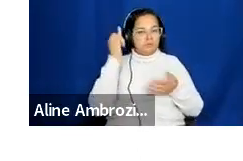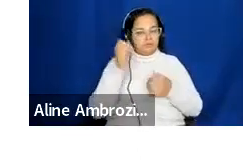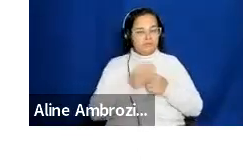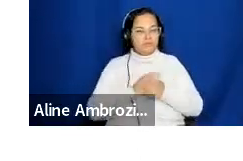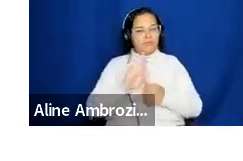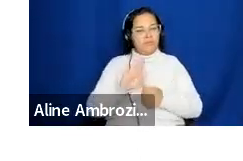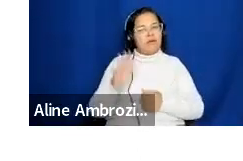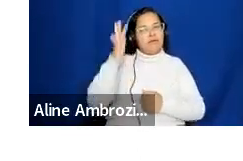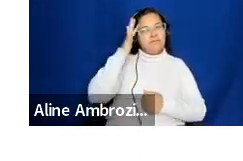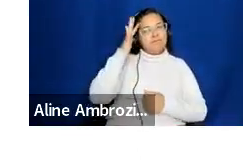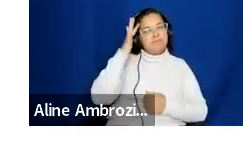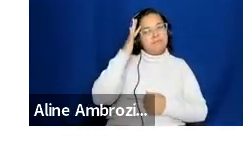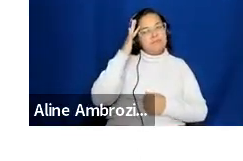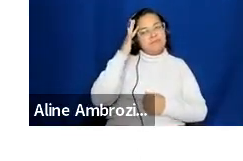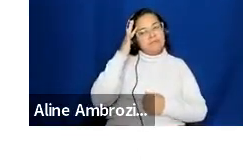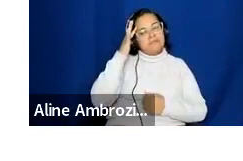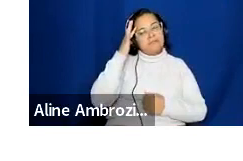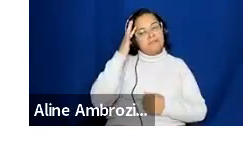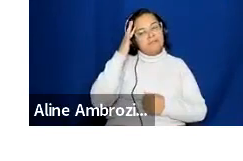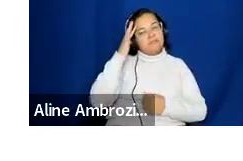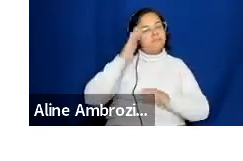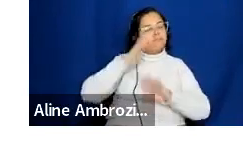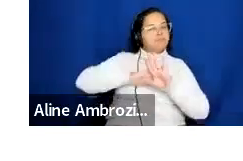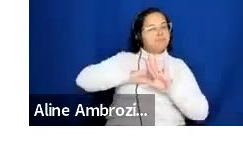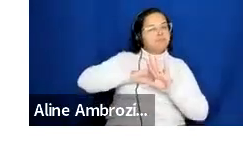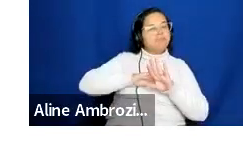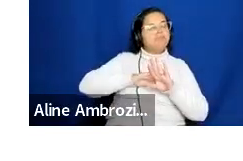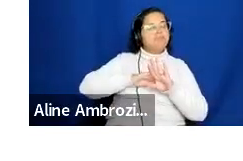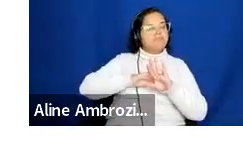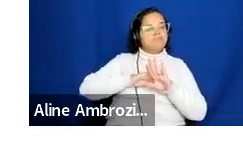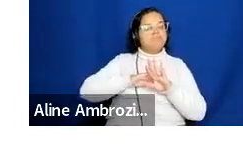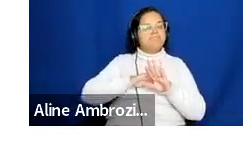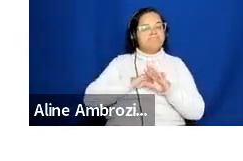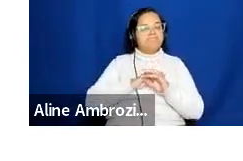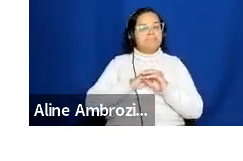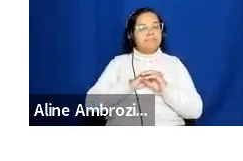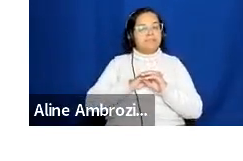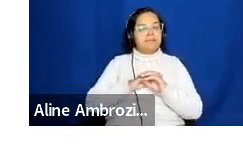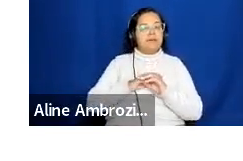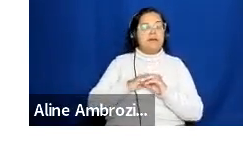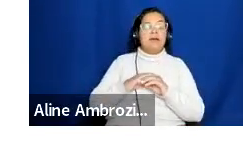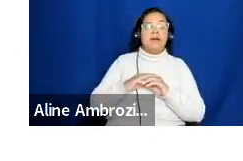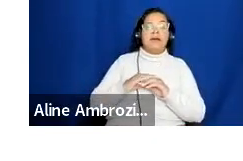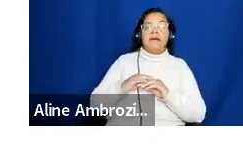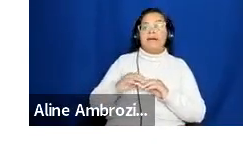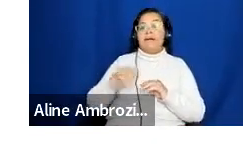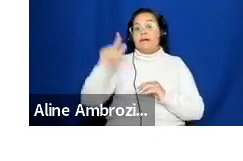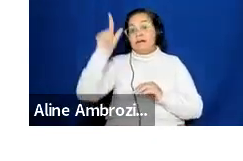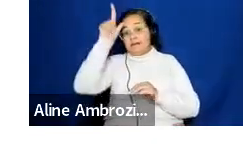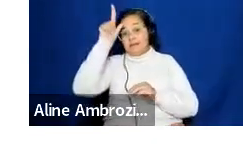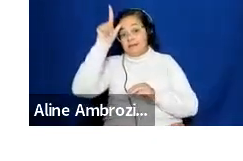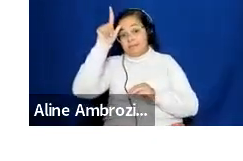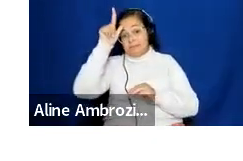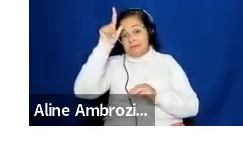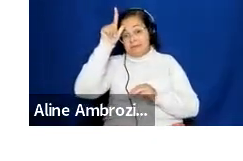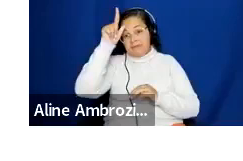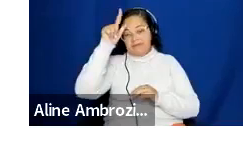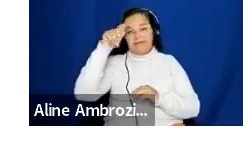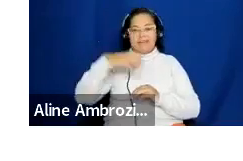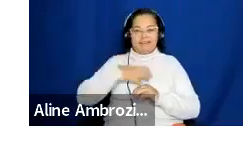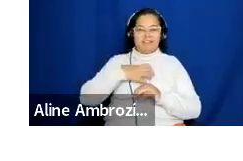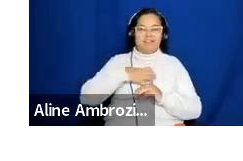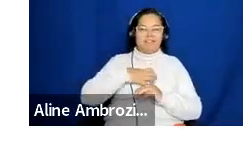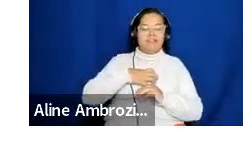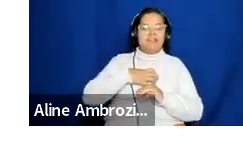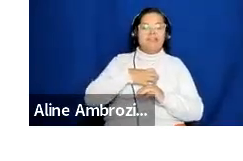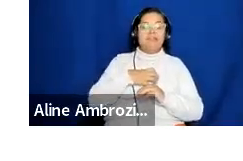have plenty of statements on methodology at that time. I've quoted one here. The